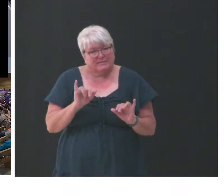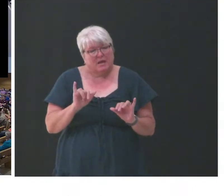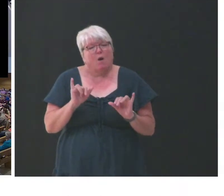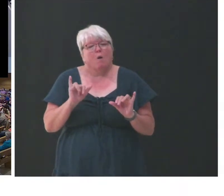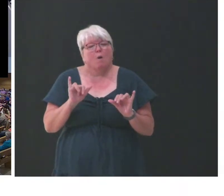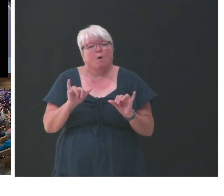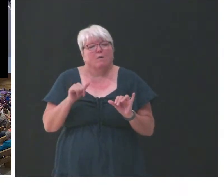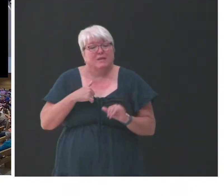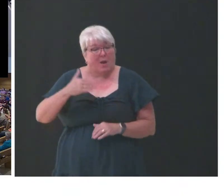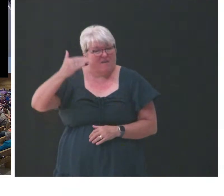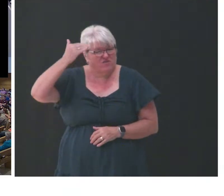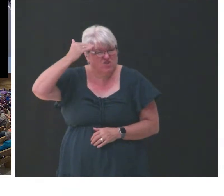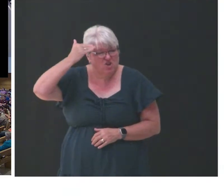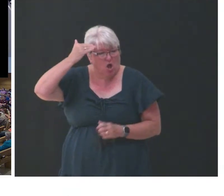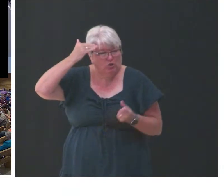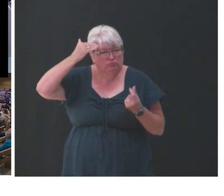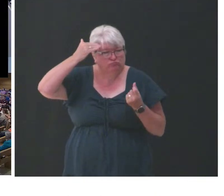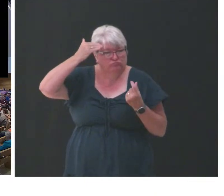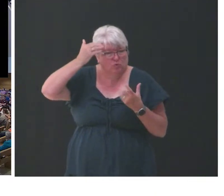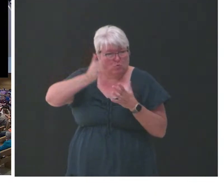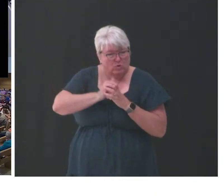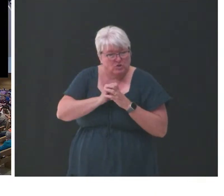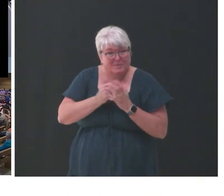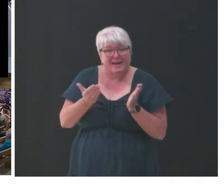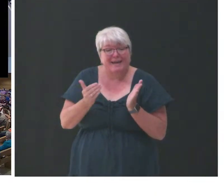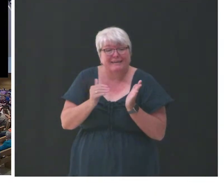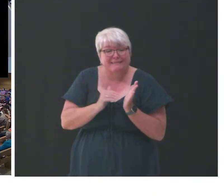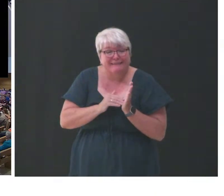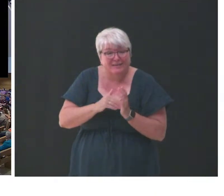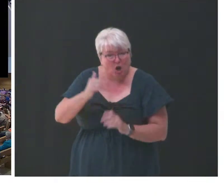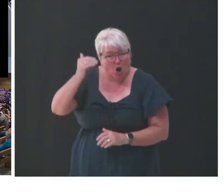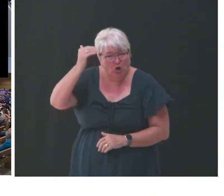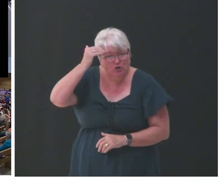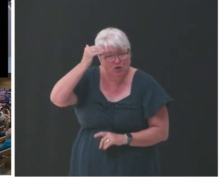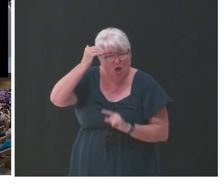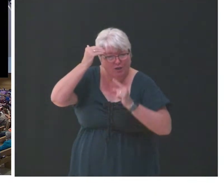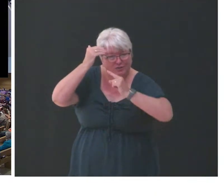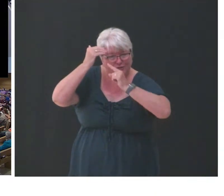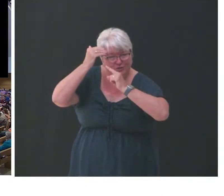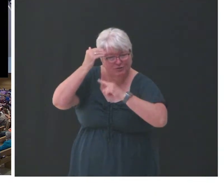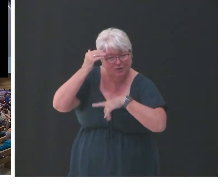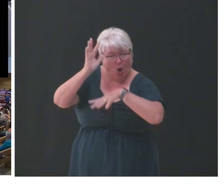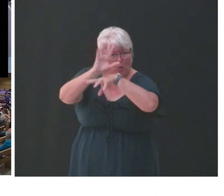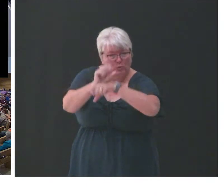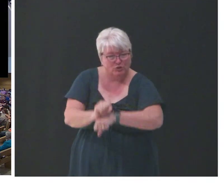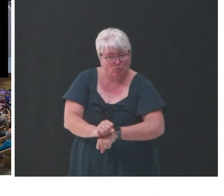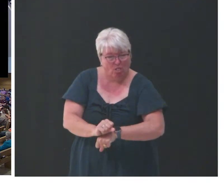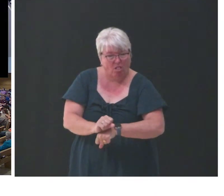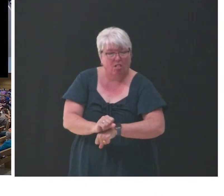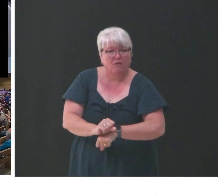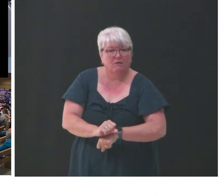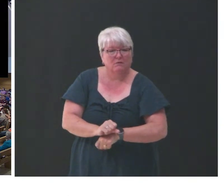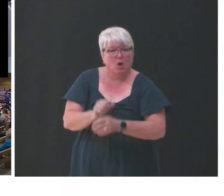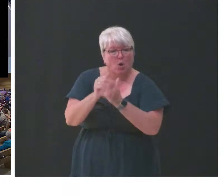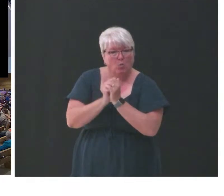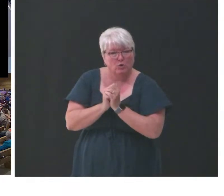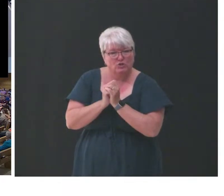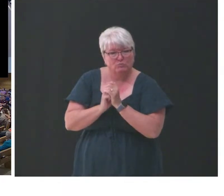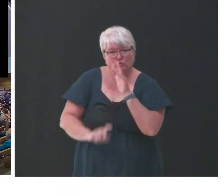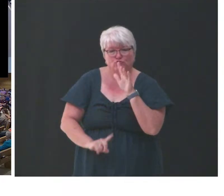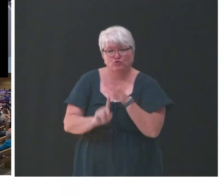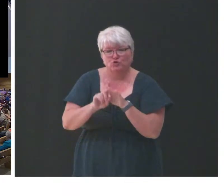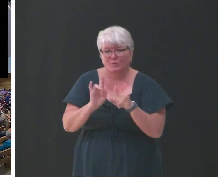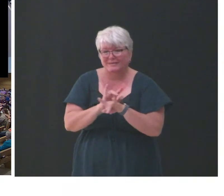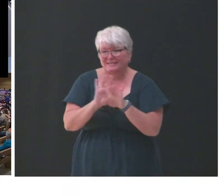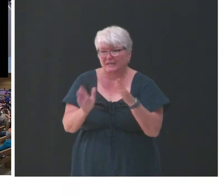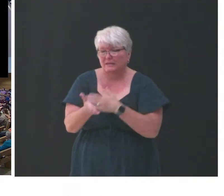now I have the knowledge I can do this. But if we're not careful, again, we'll relegate our worship to ritual. We'll relegate our worship to just showing up on Sunday